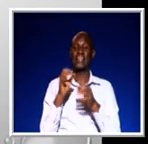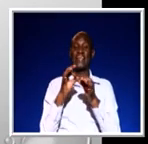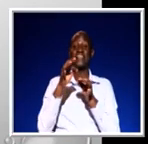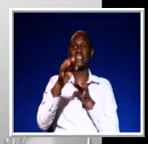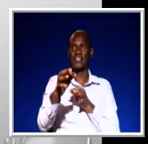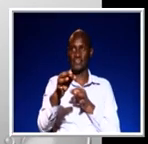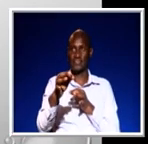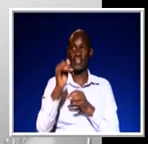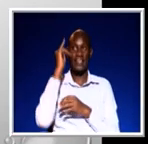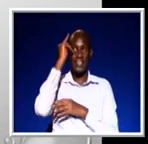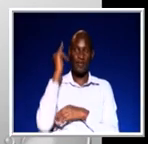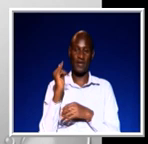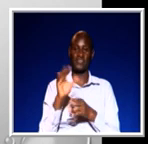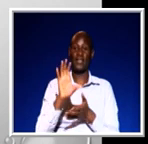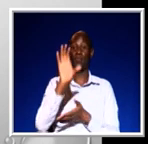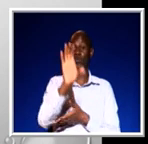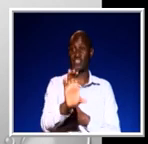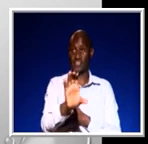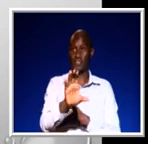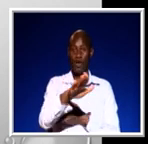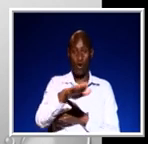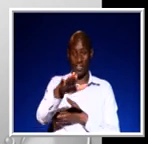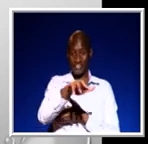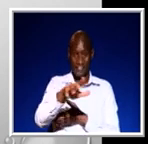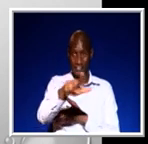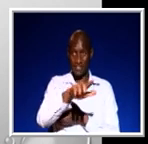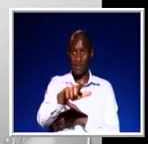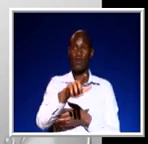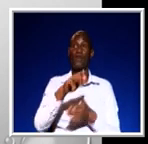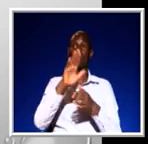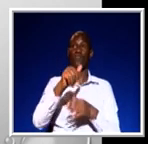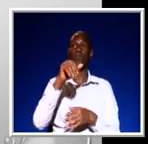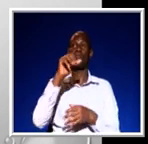distance the image is located from the optical center of the